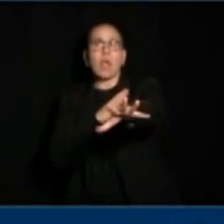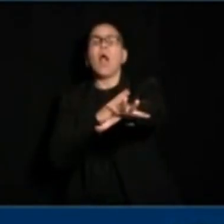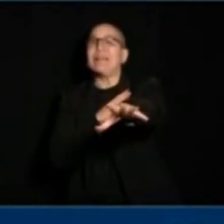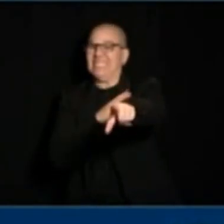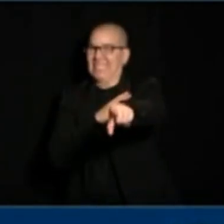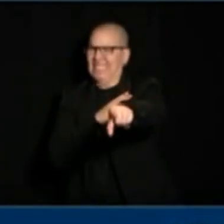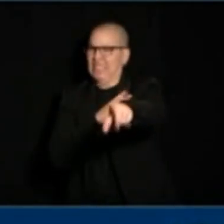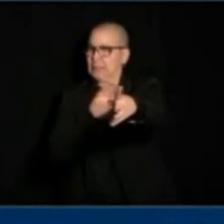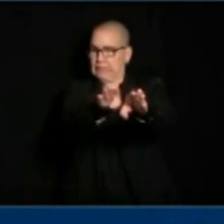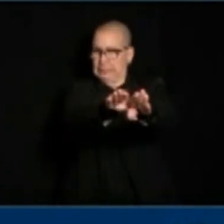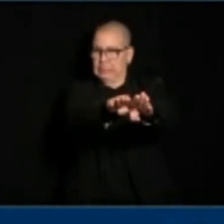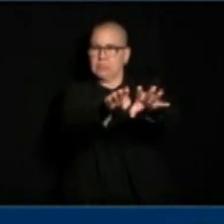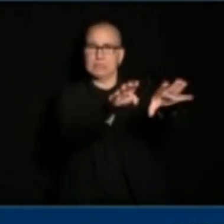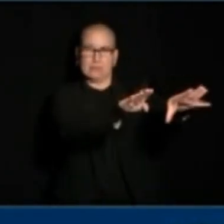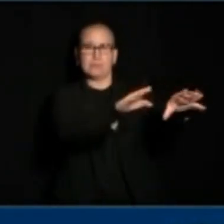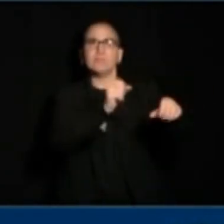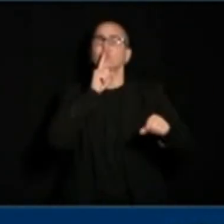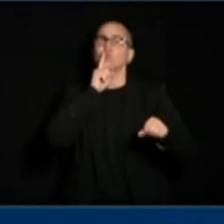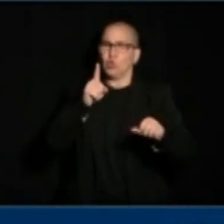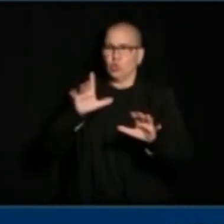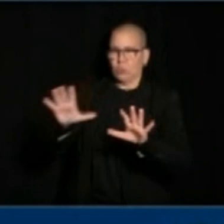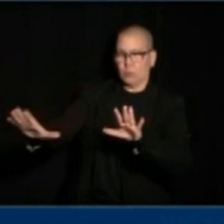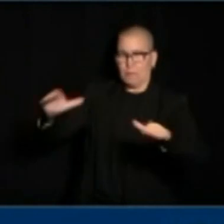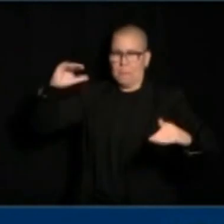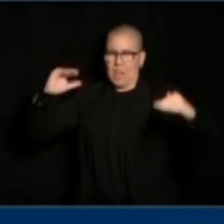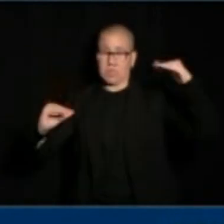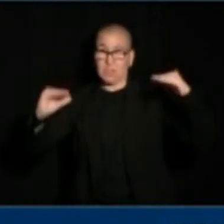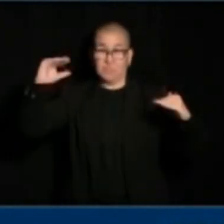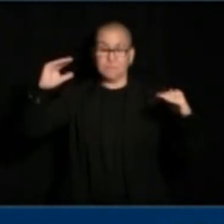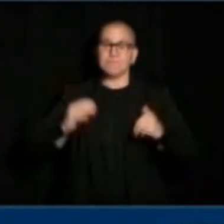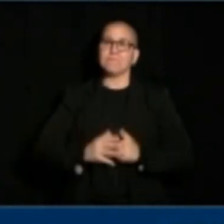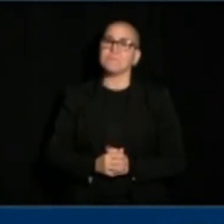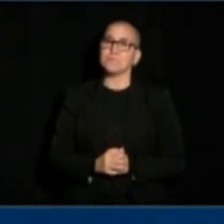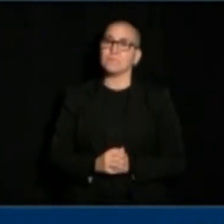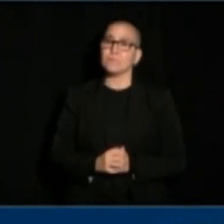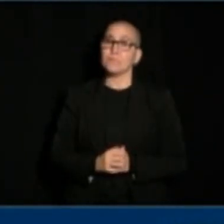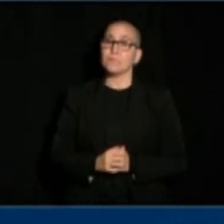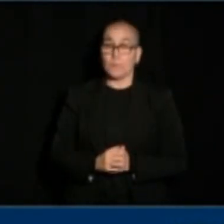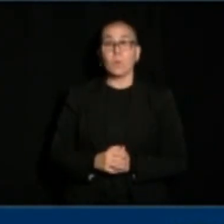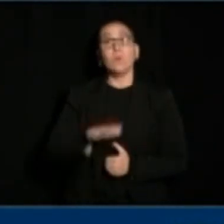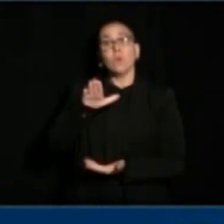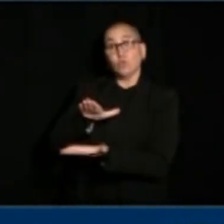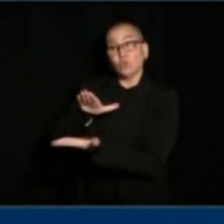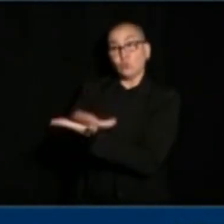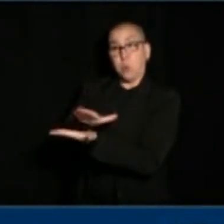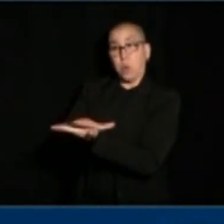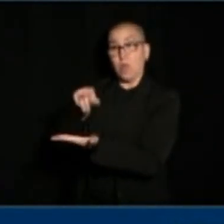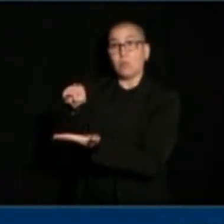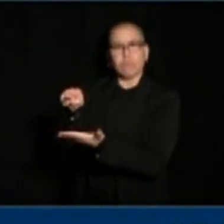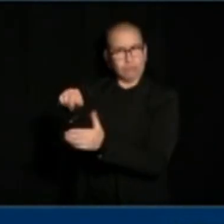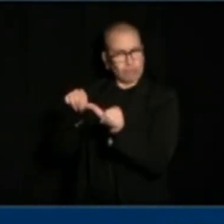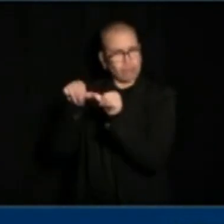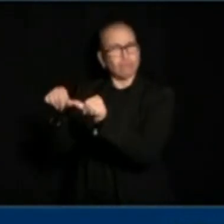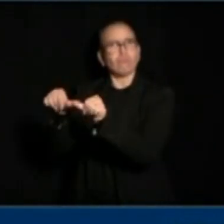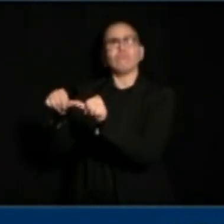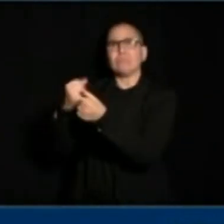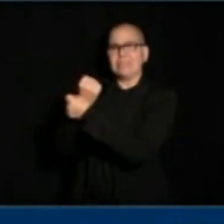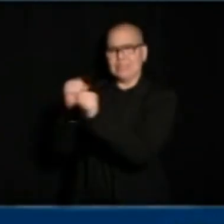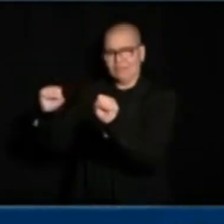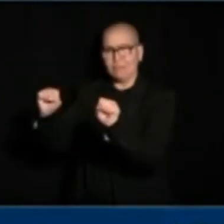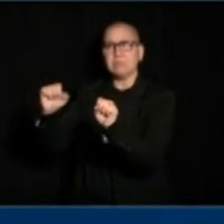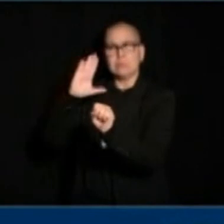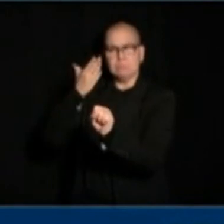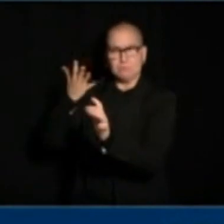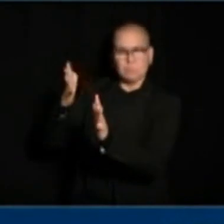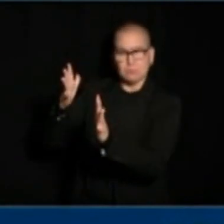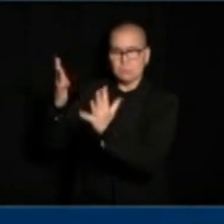participate in those activities. So here's some of those things. Schools are still following our safe learning plan. It's working. We know we're dialing